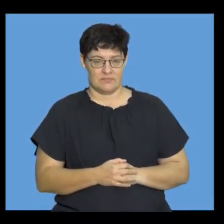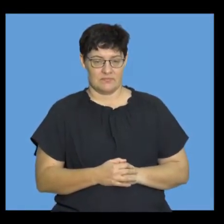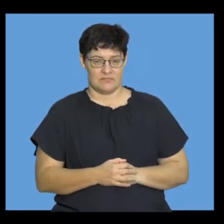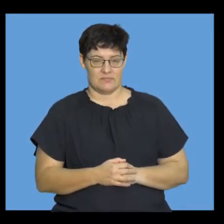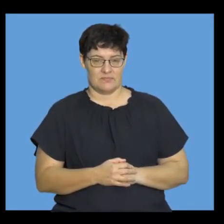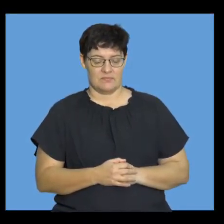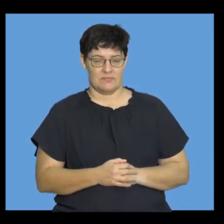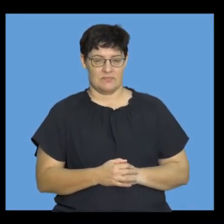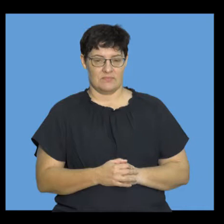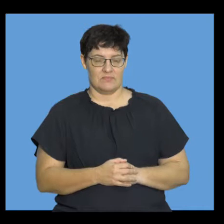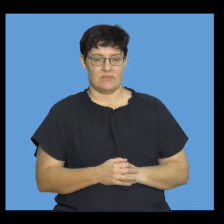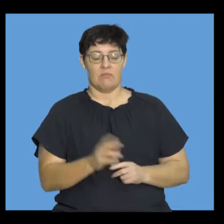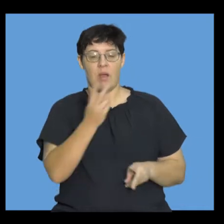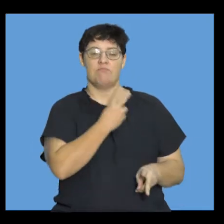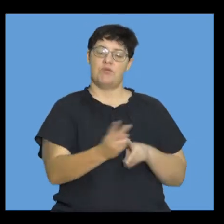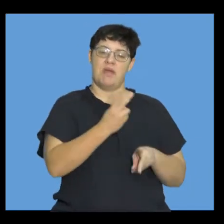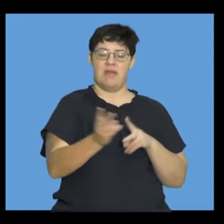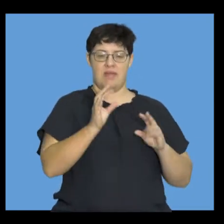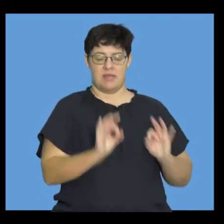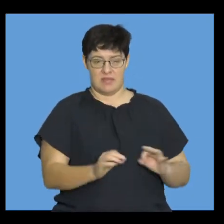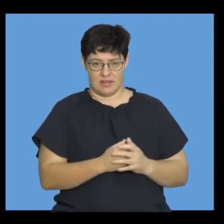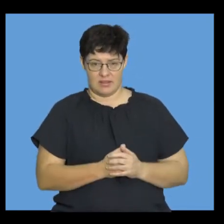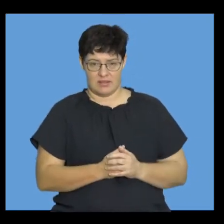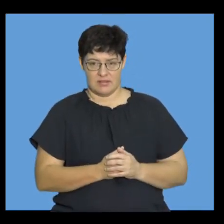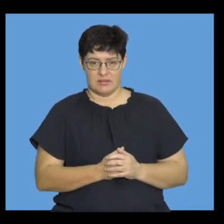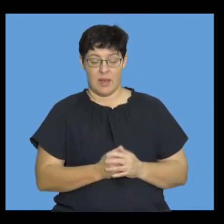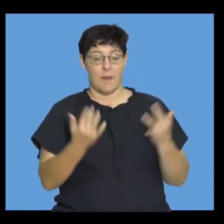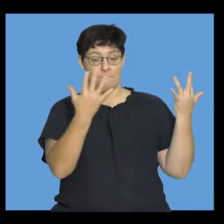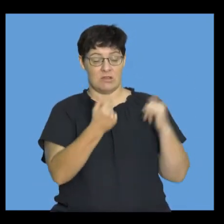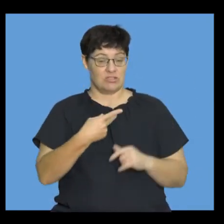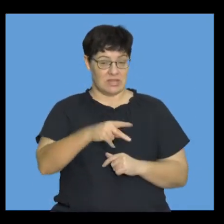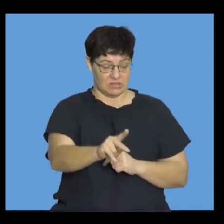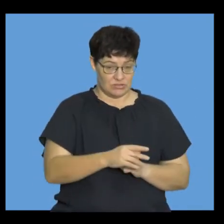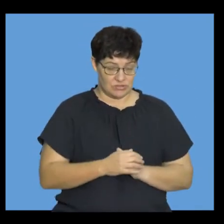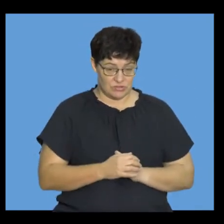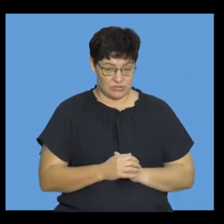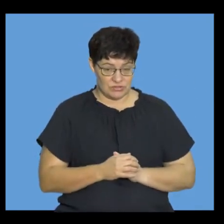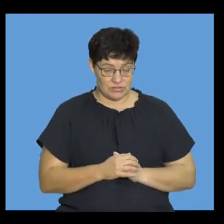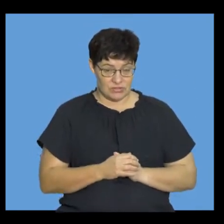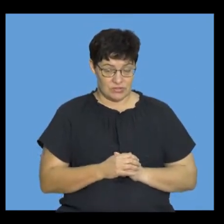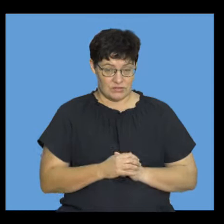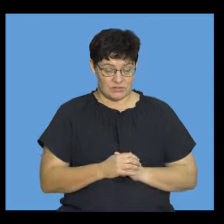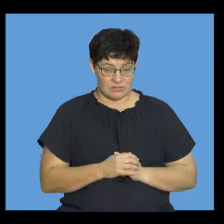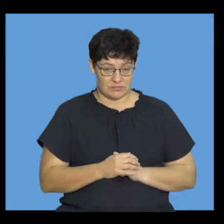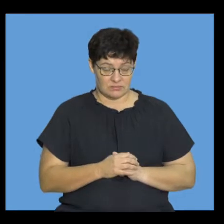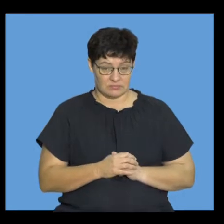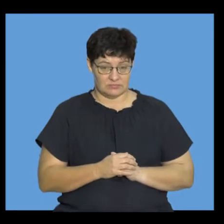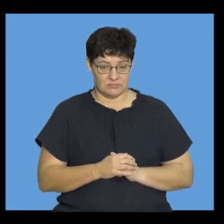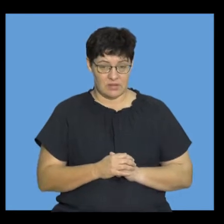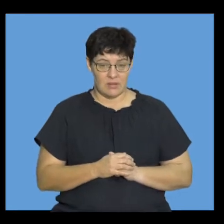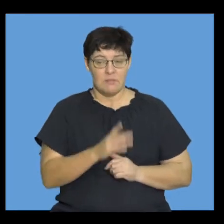Now, when you're preparing the cash budget, you must also calculate